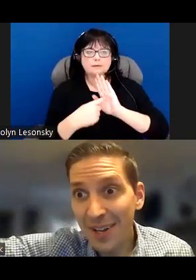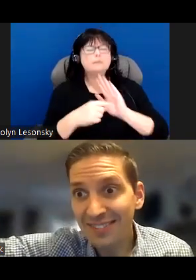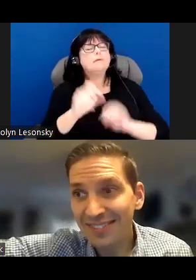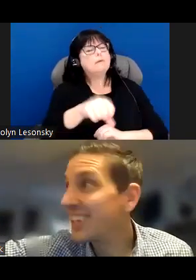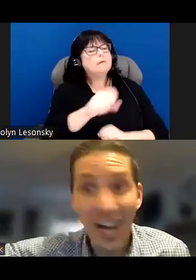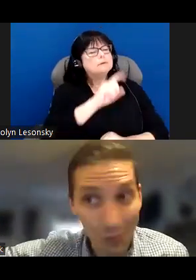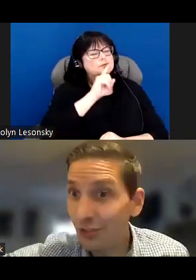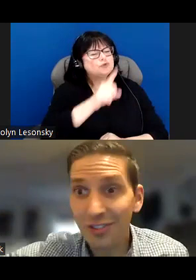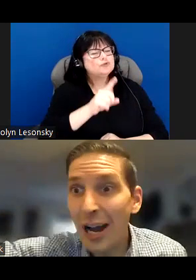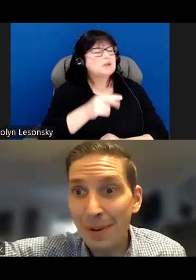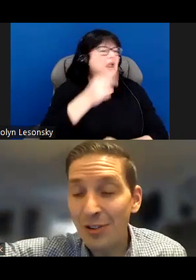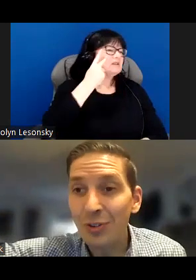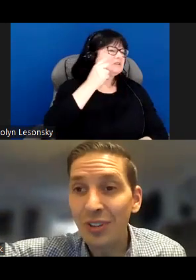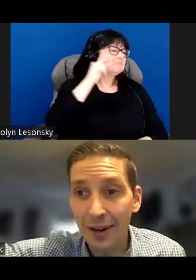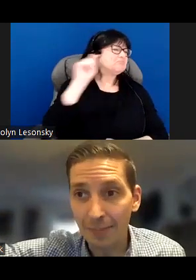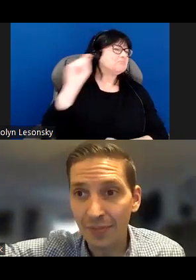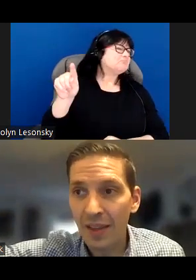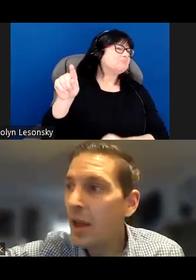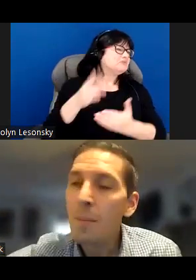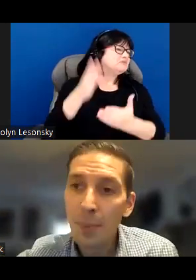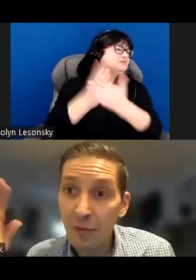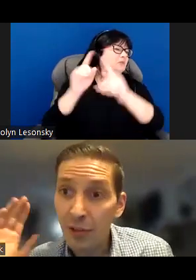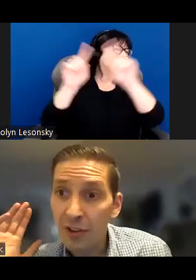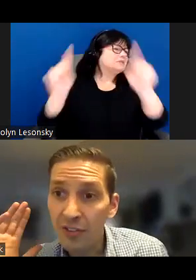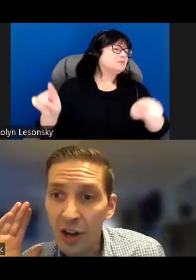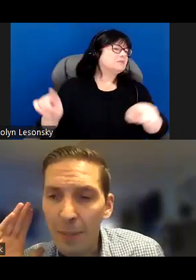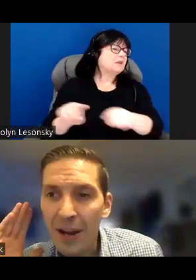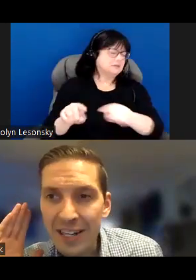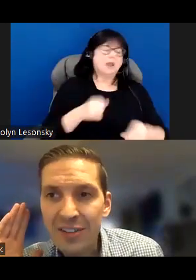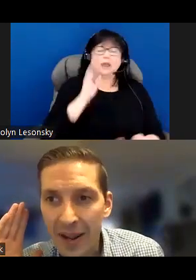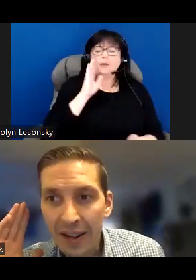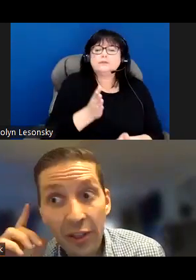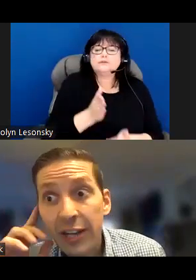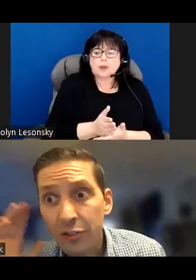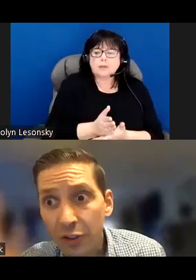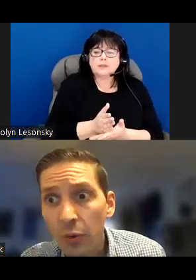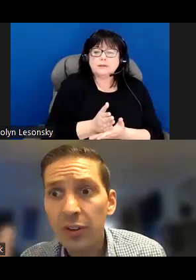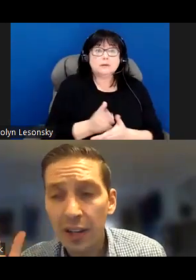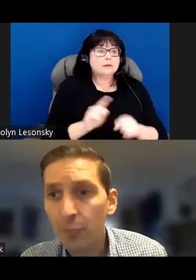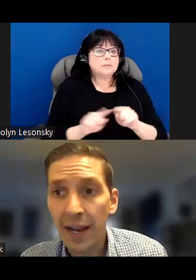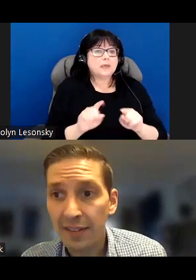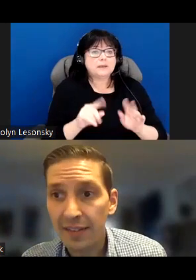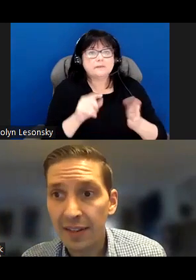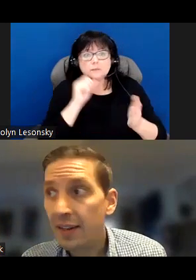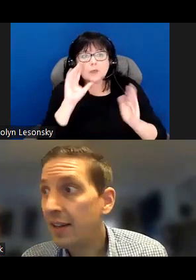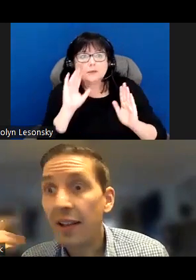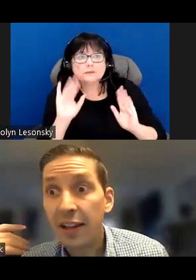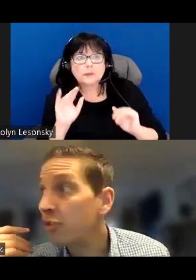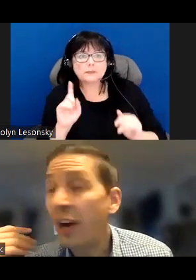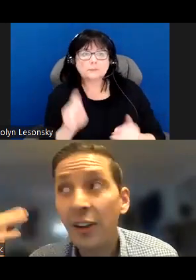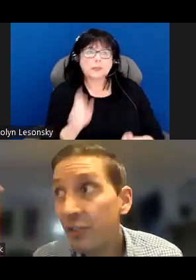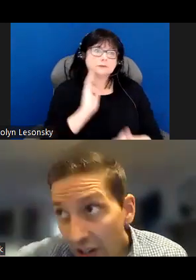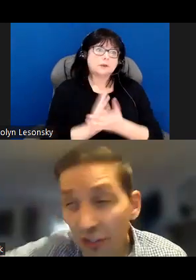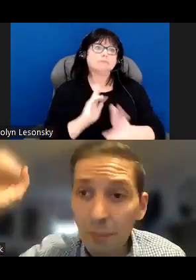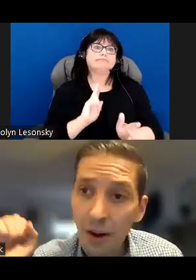sign coming, I will stop in due time. But for the stop I need to make that I don't expect, like